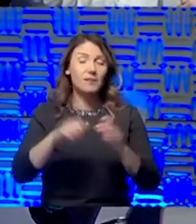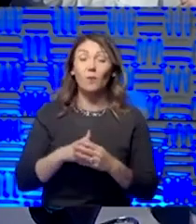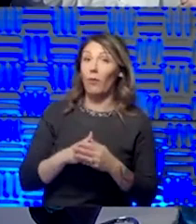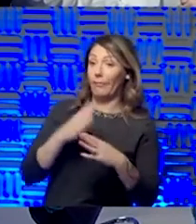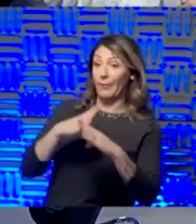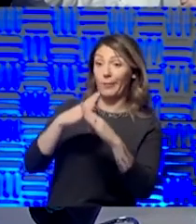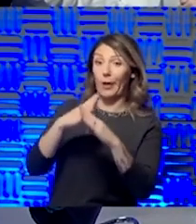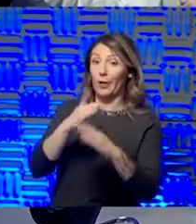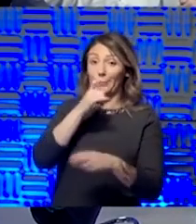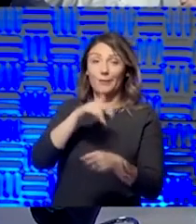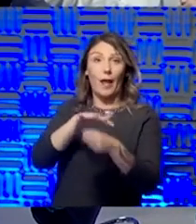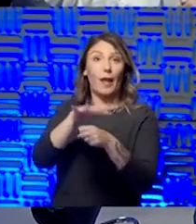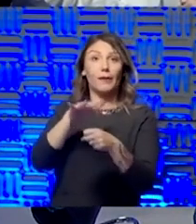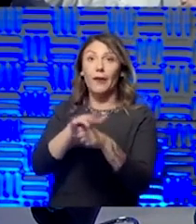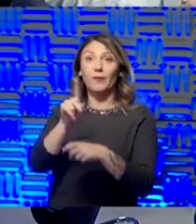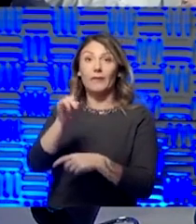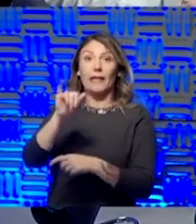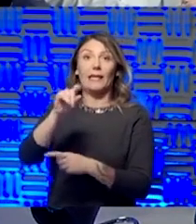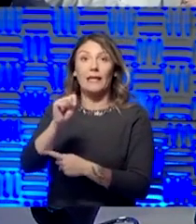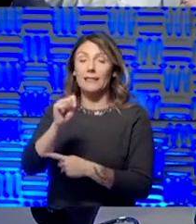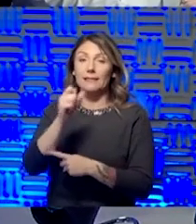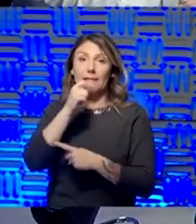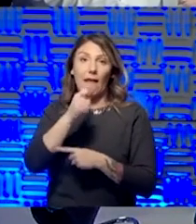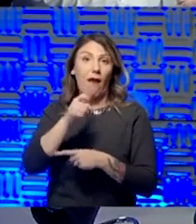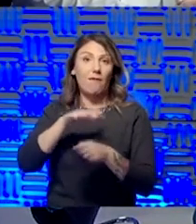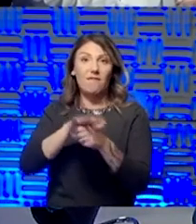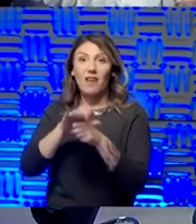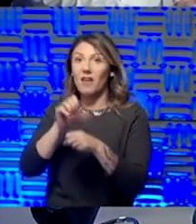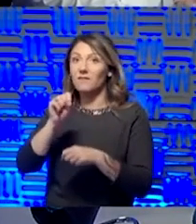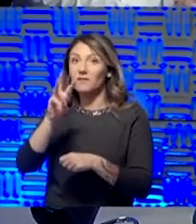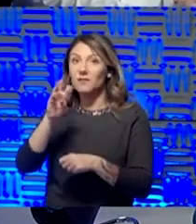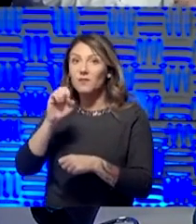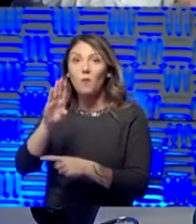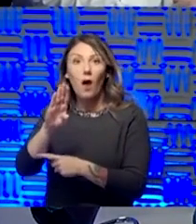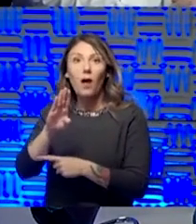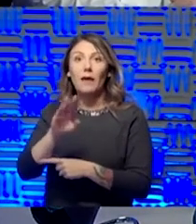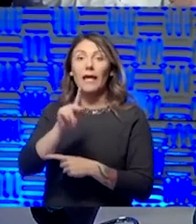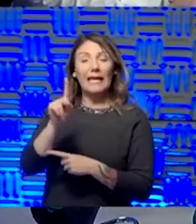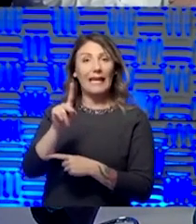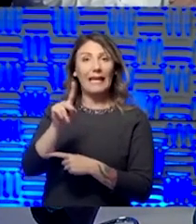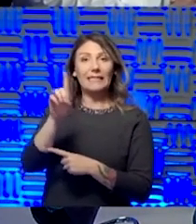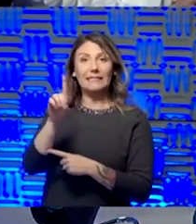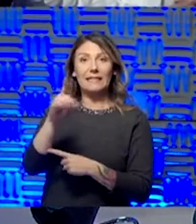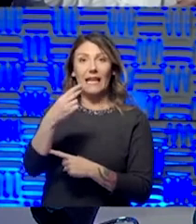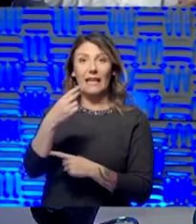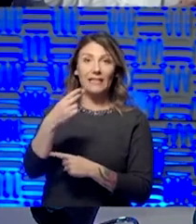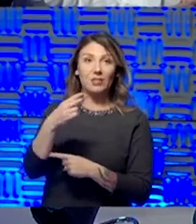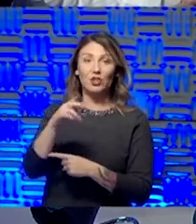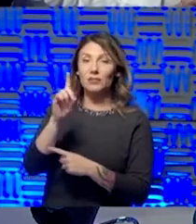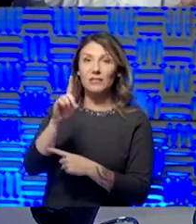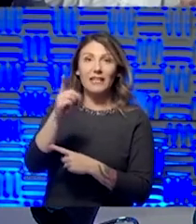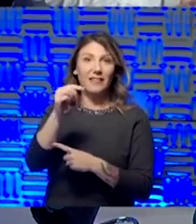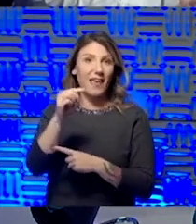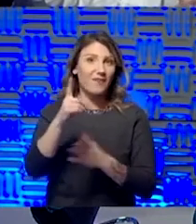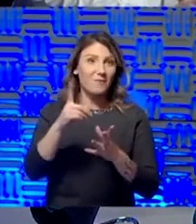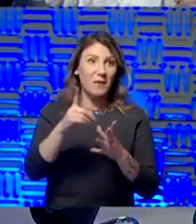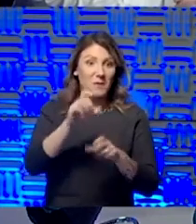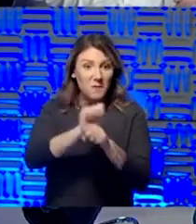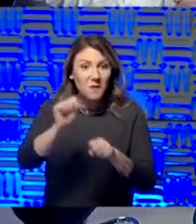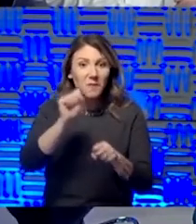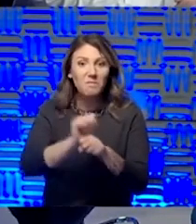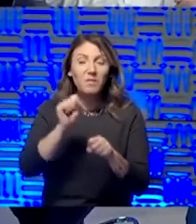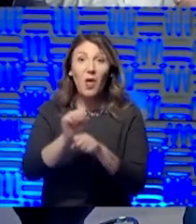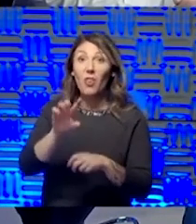enough testing kits. We don't have enough swabs. You know, KDHE has been employing 3D printers from dental offices to try and make